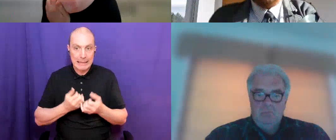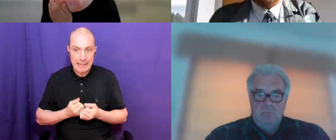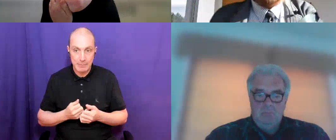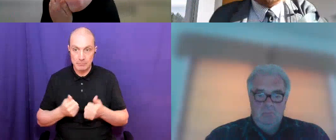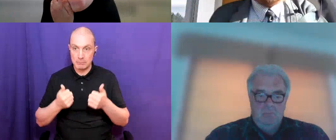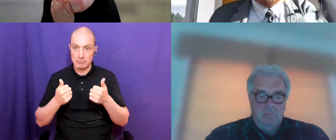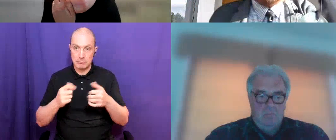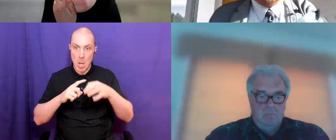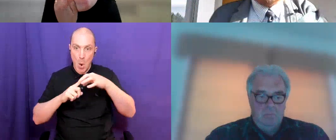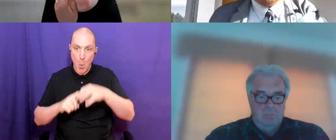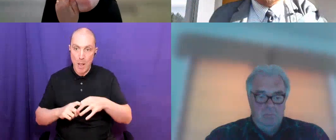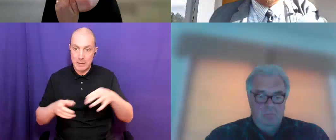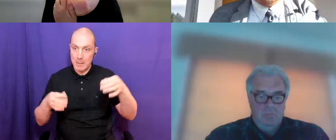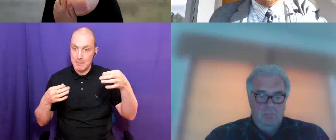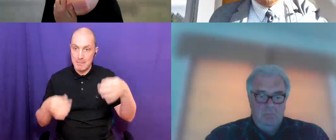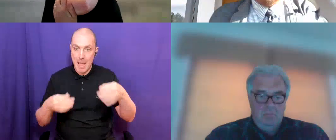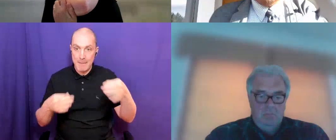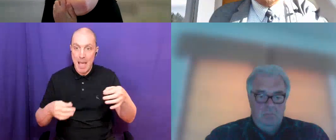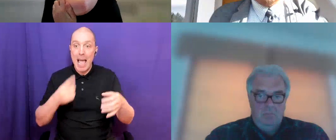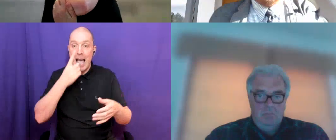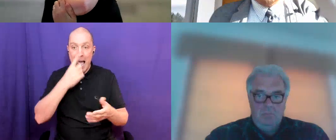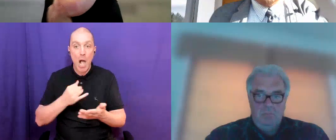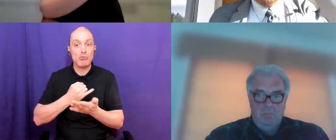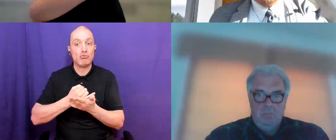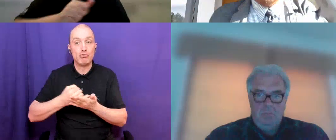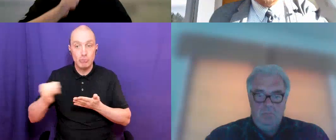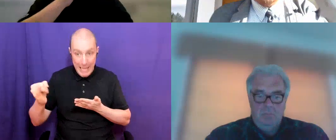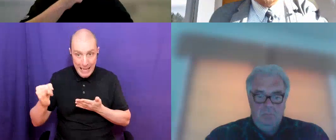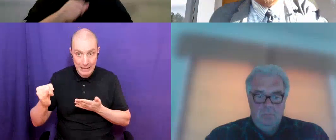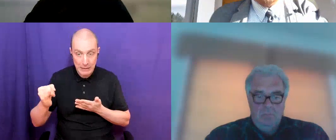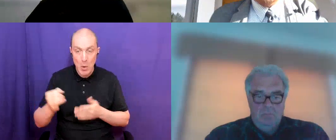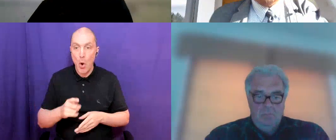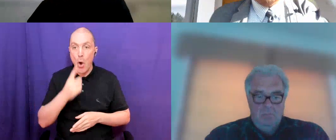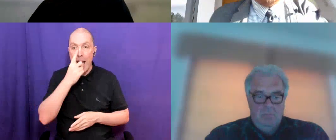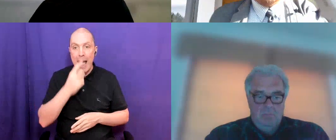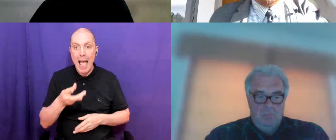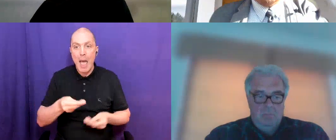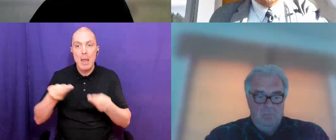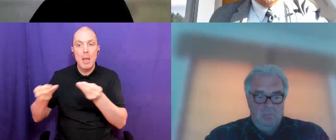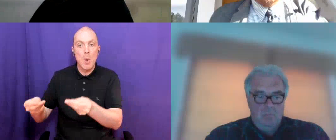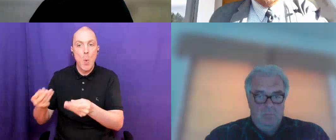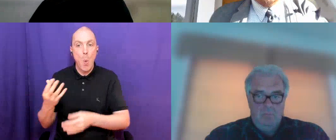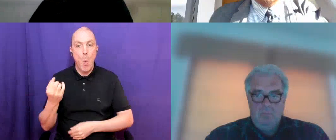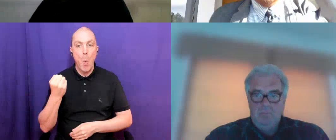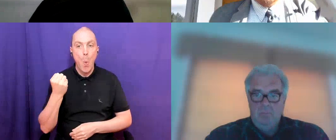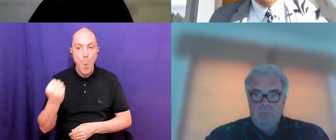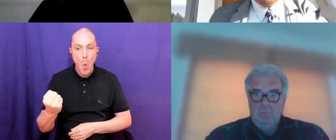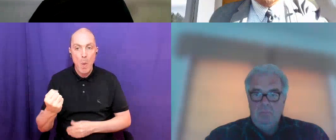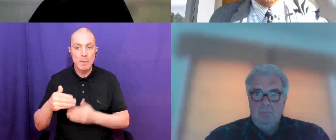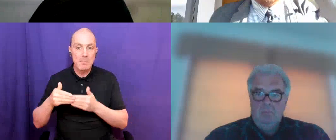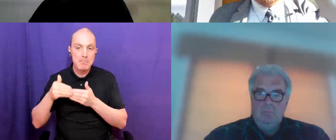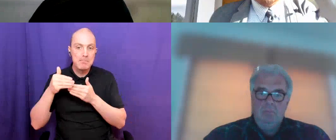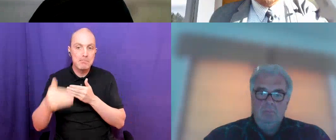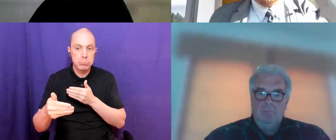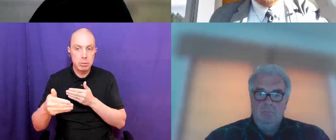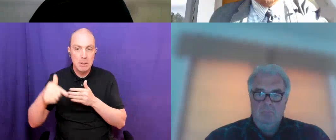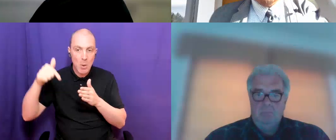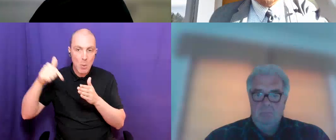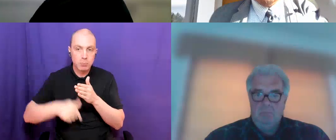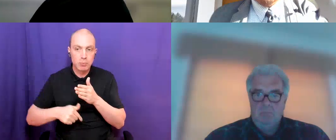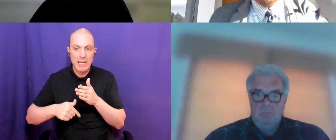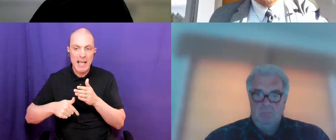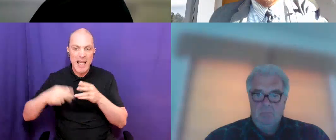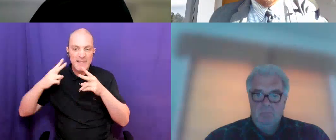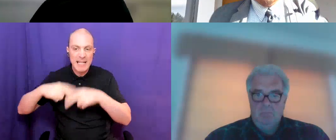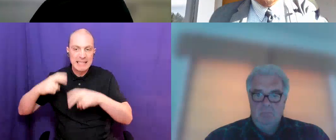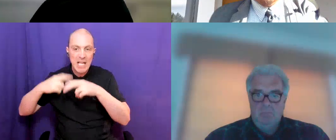can reject ballot papers, and they can put ballot papers on hold for further investigation or adjudication. They can